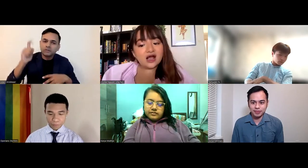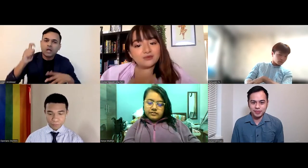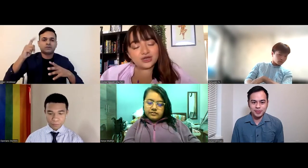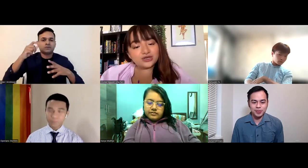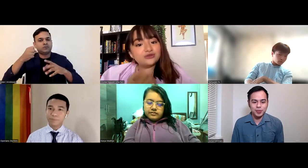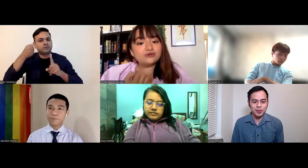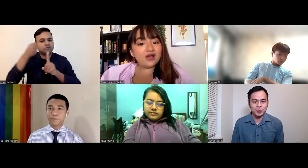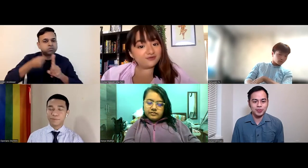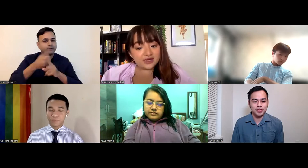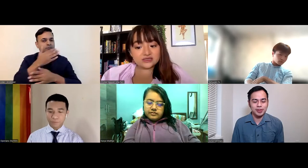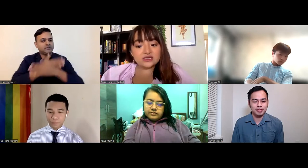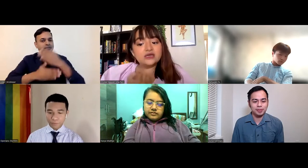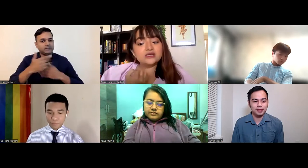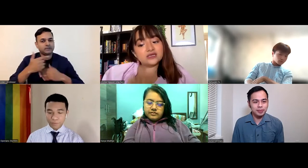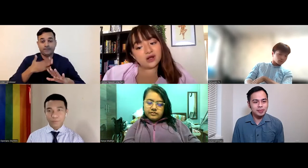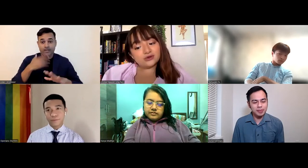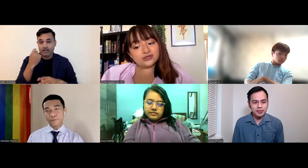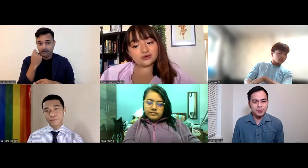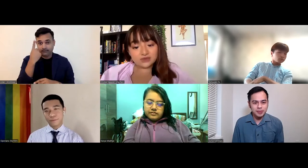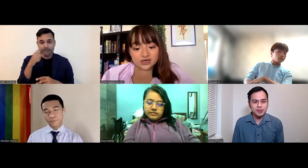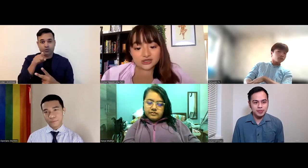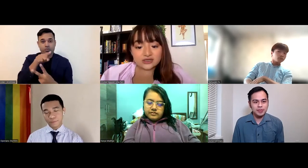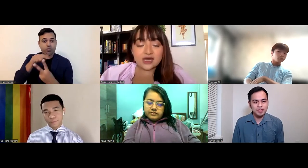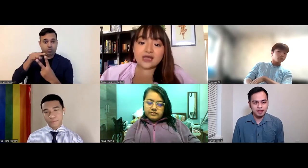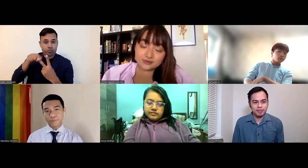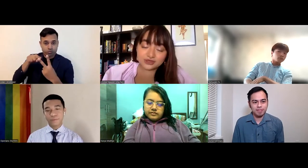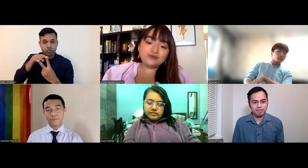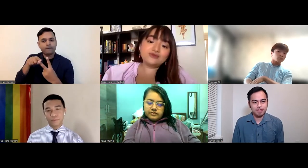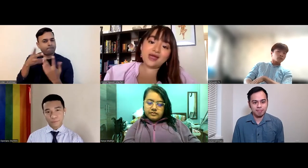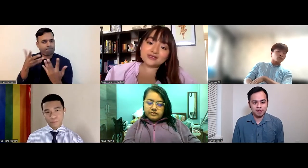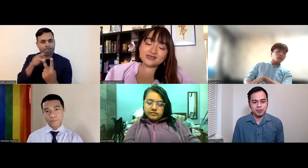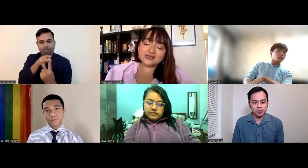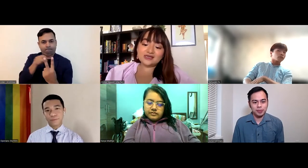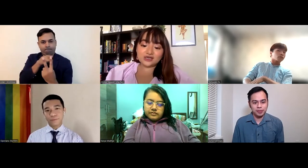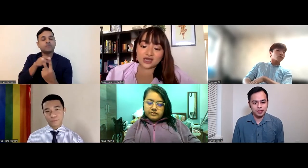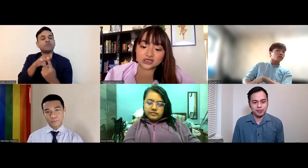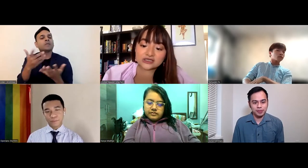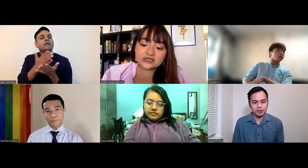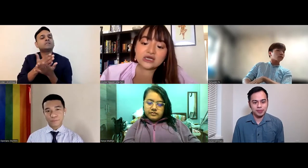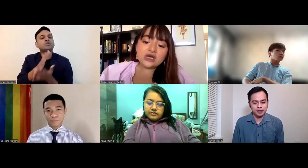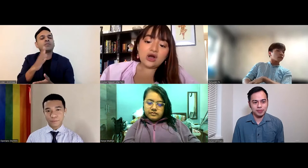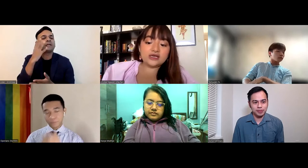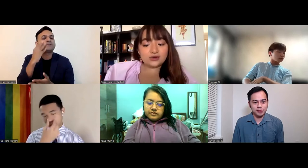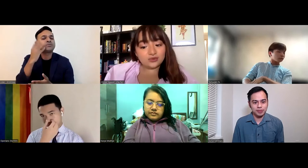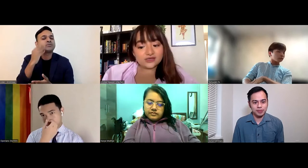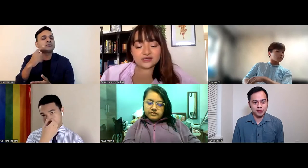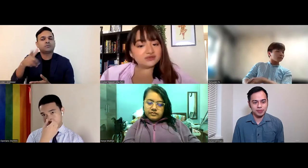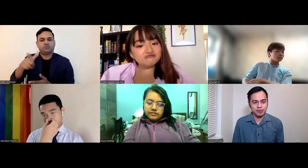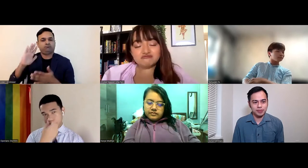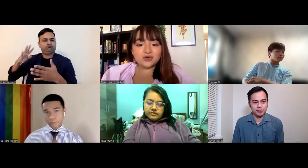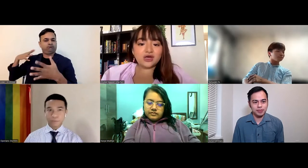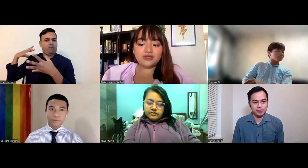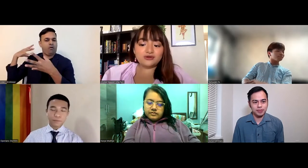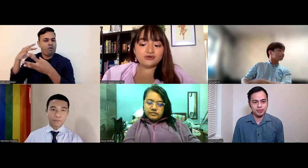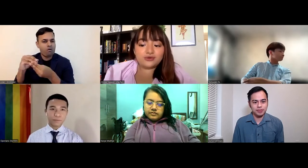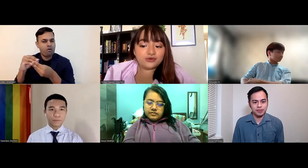a time when you have faced stigma or discrimination that kept you from accessing education on an equal basis